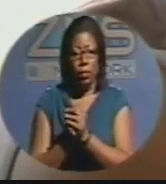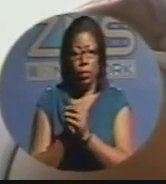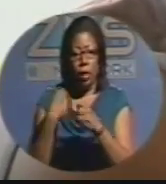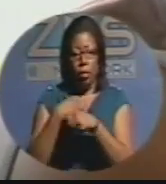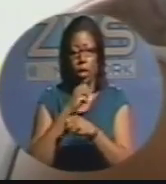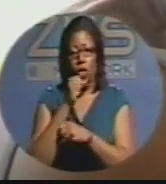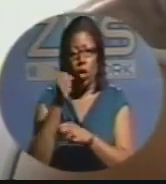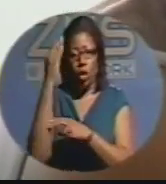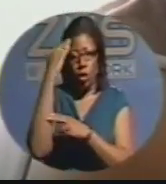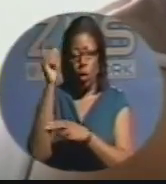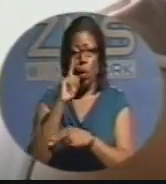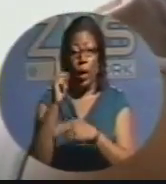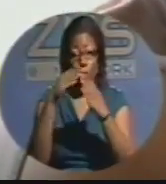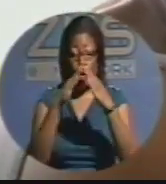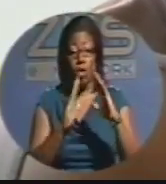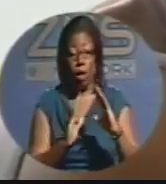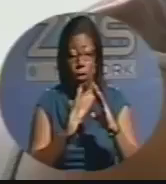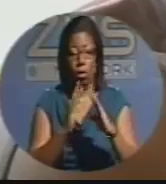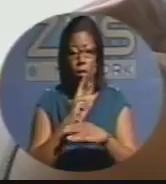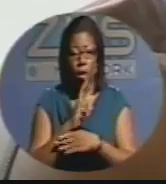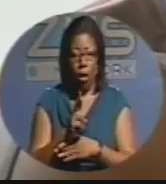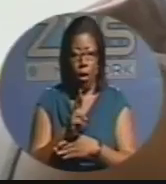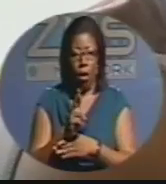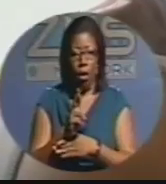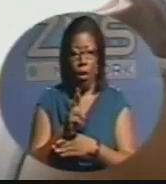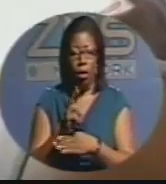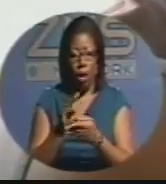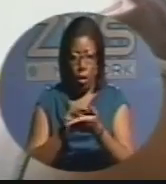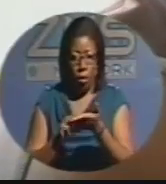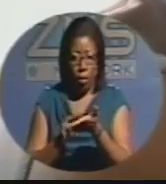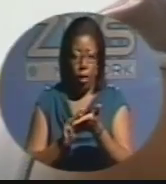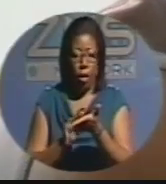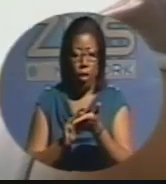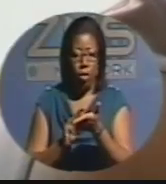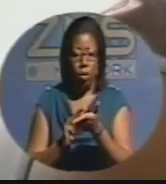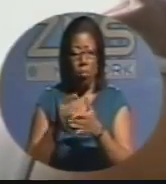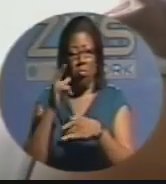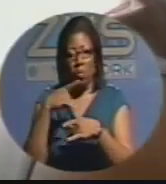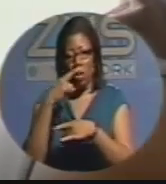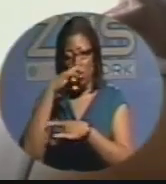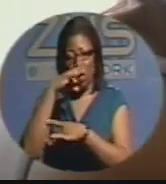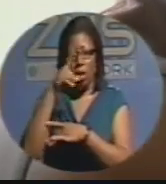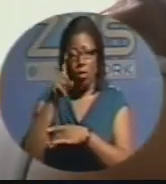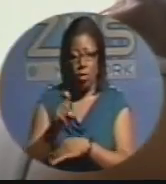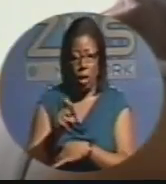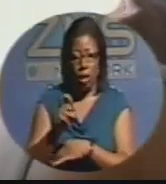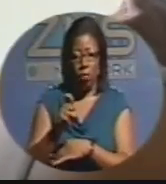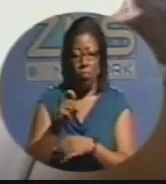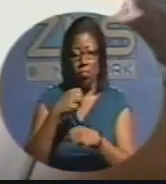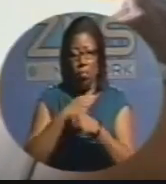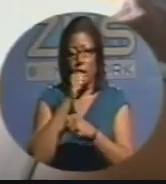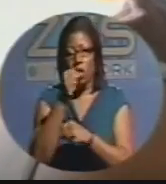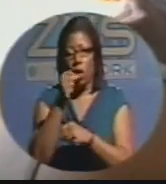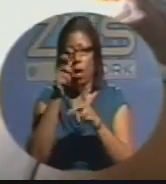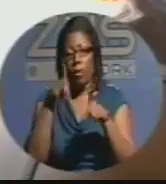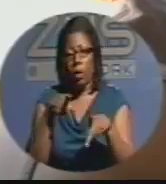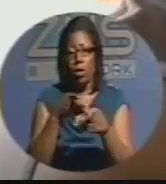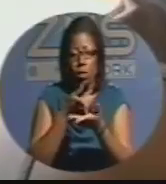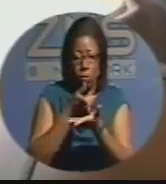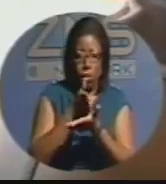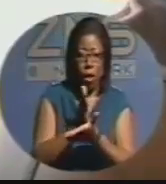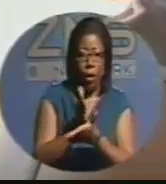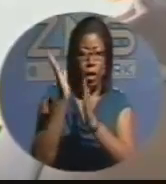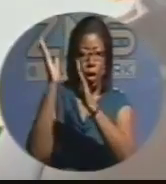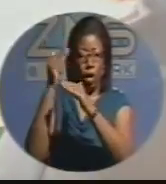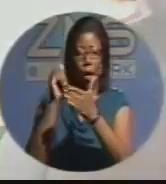Make sure I know where the shelters is and medication, whatever the kids need. Make sure everybody's straight. And